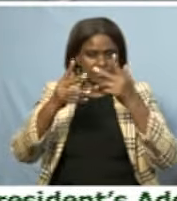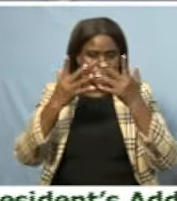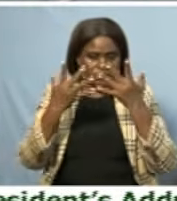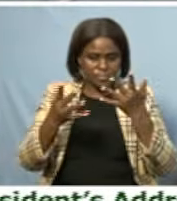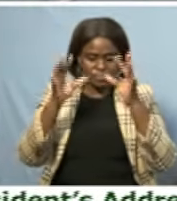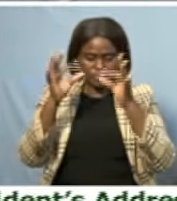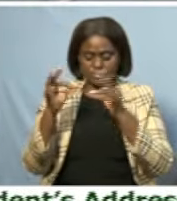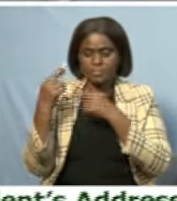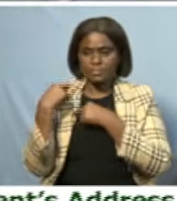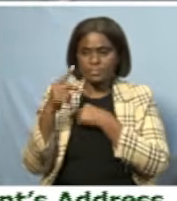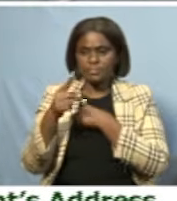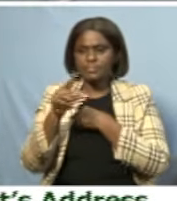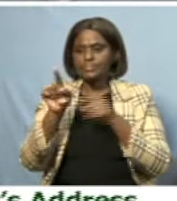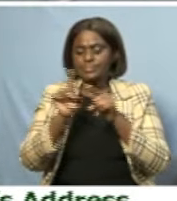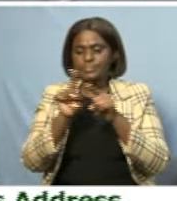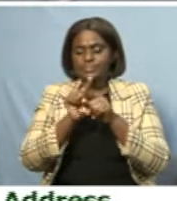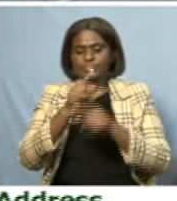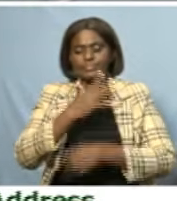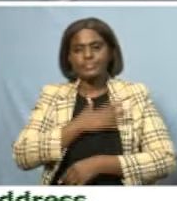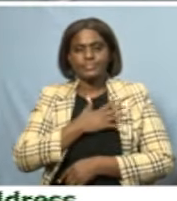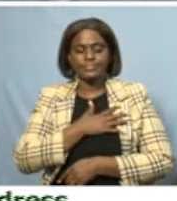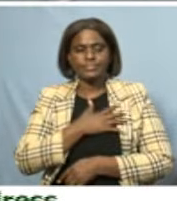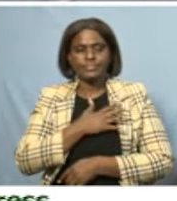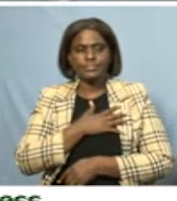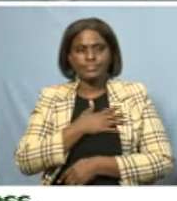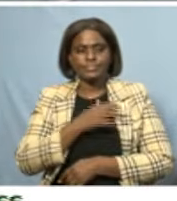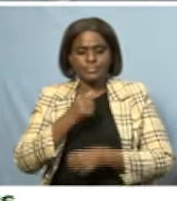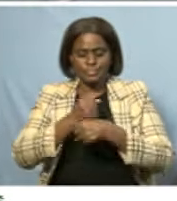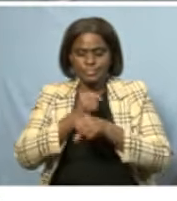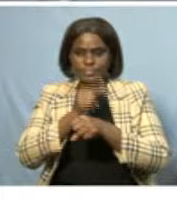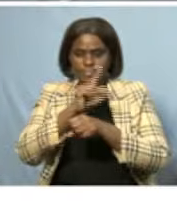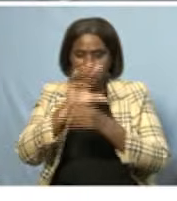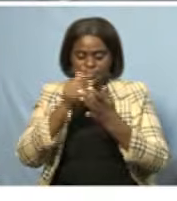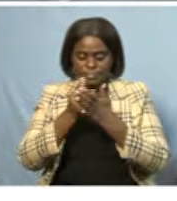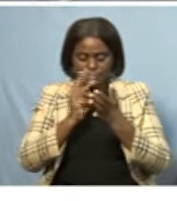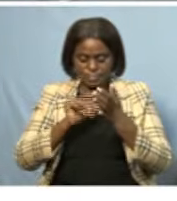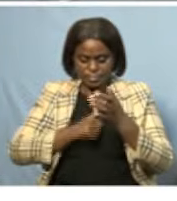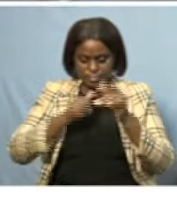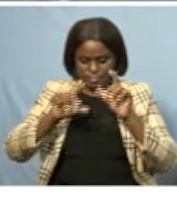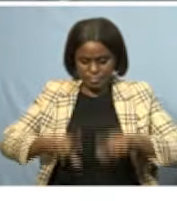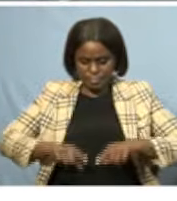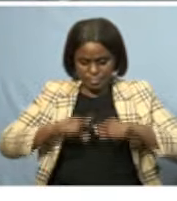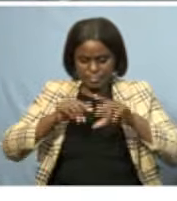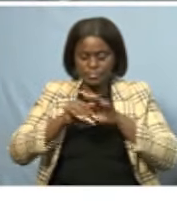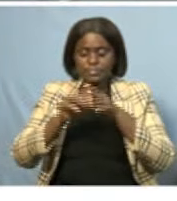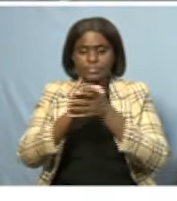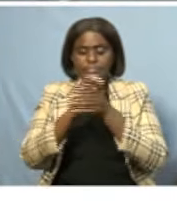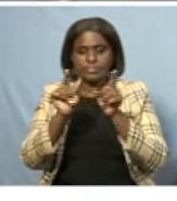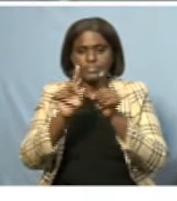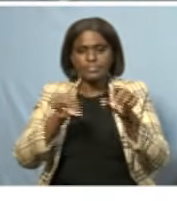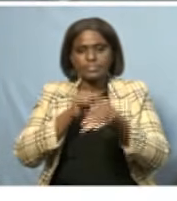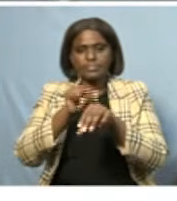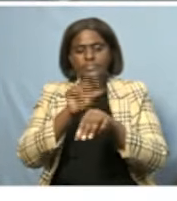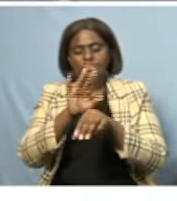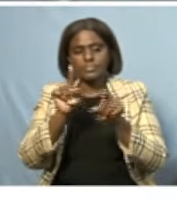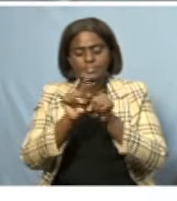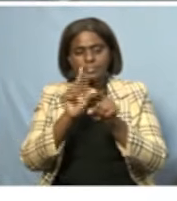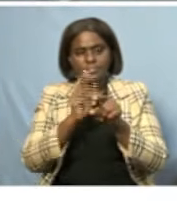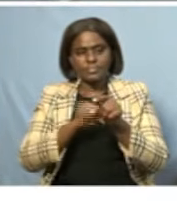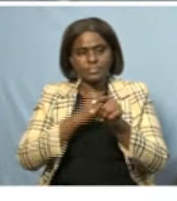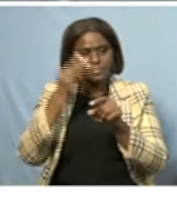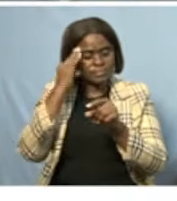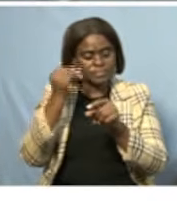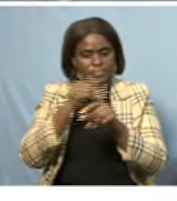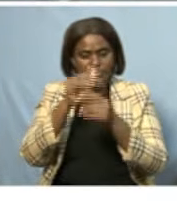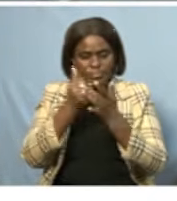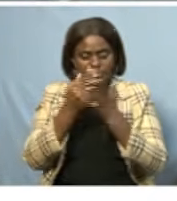and accountability is at the core of ensuring that we live in harmony as a nation. As we now